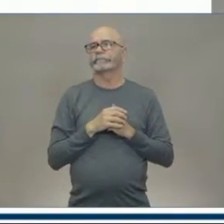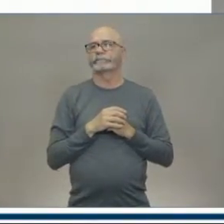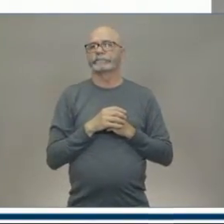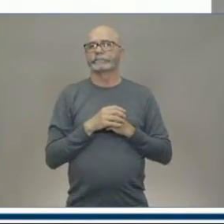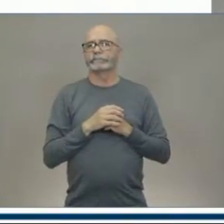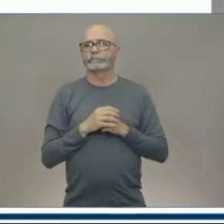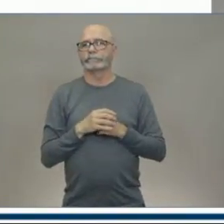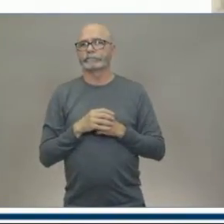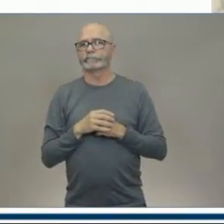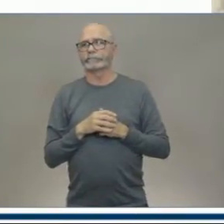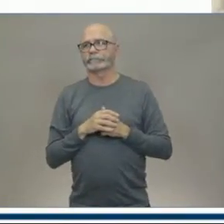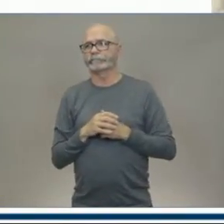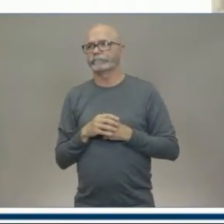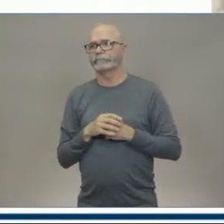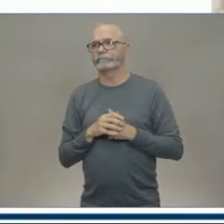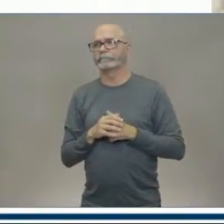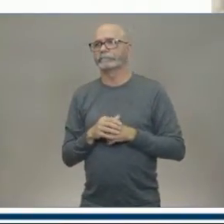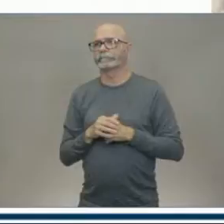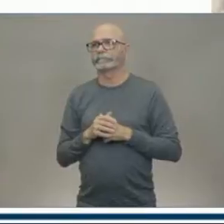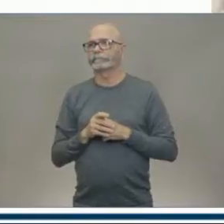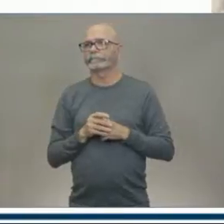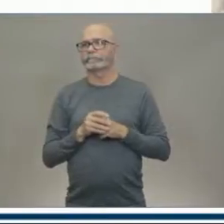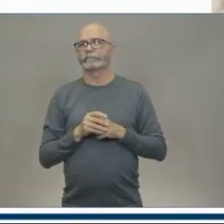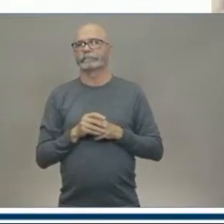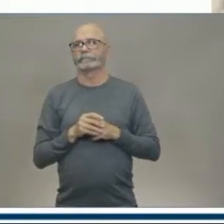consistency. Go ahead with your follow-up, Lindsay.